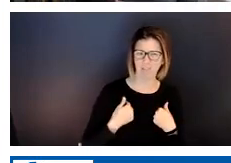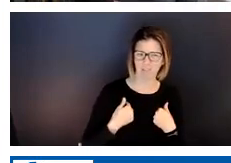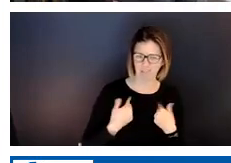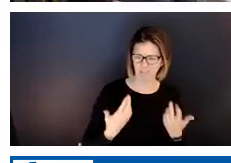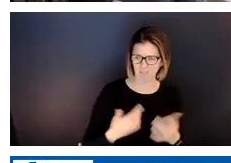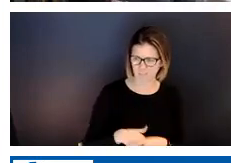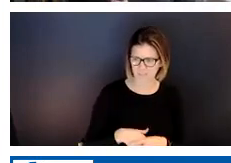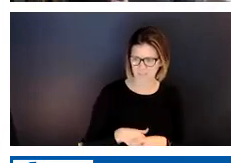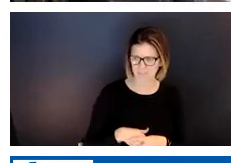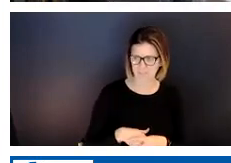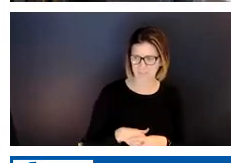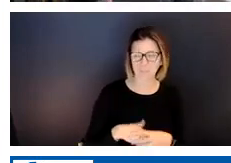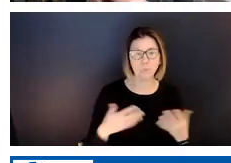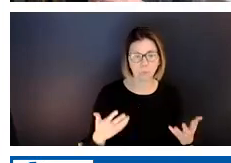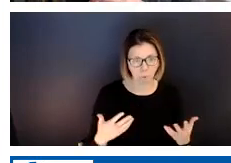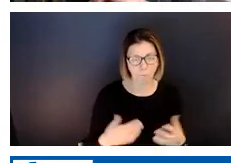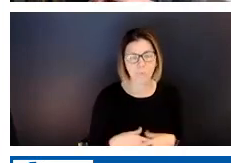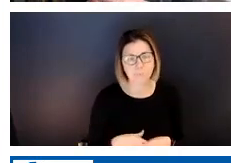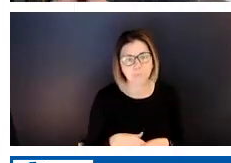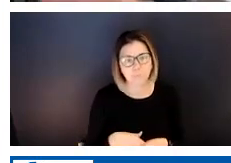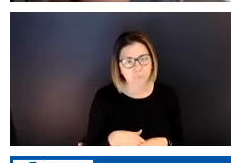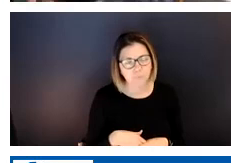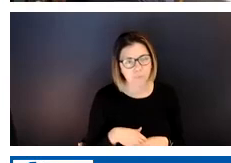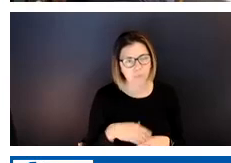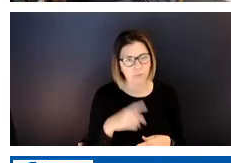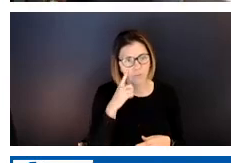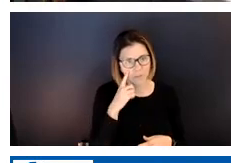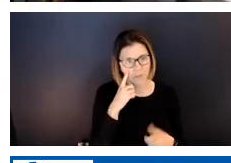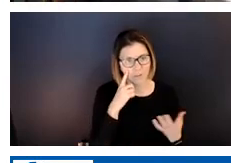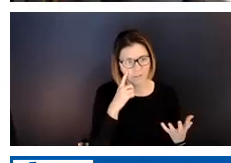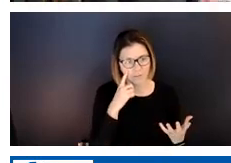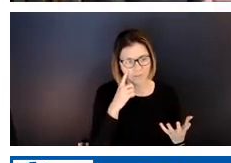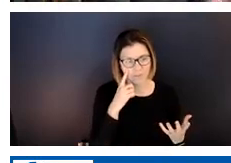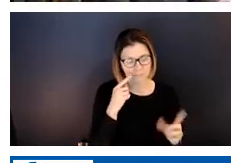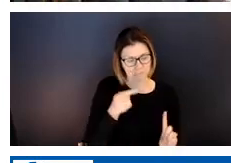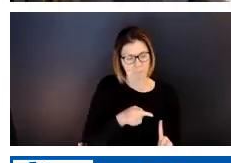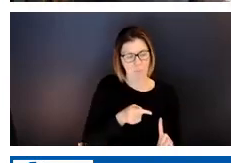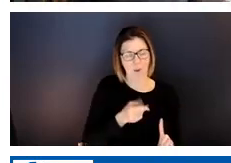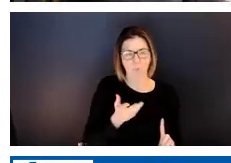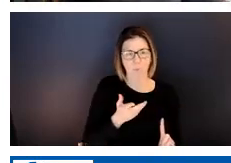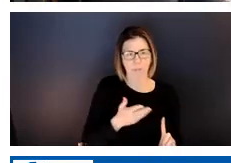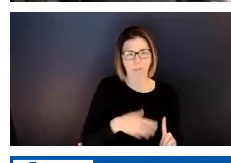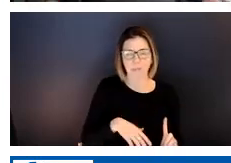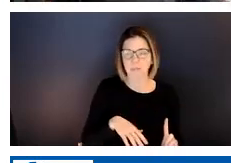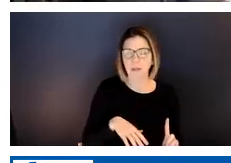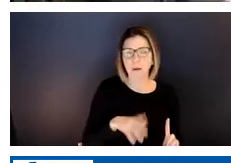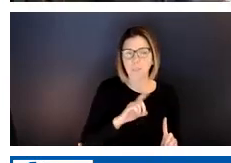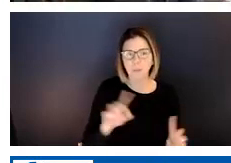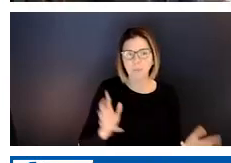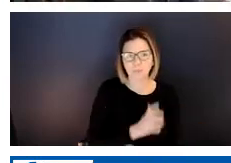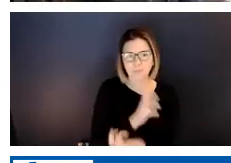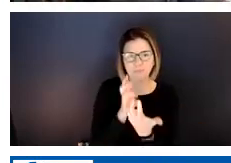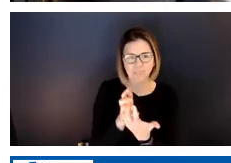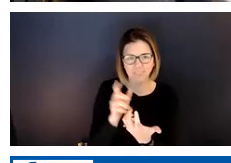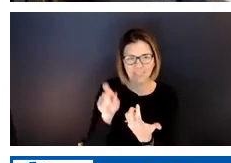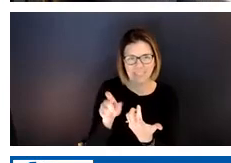etc. And so once again, keep in mind at its core, but also what are the needs and the preferences of the individual